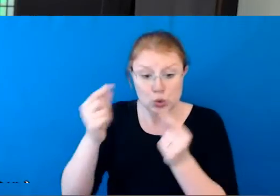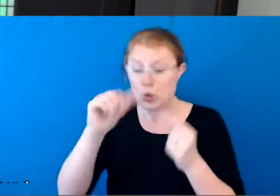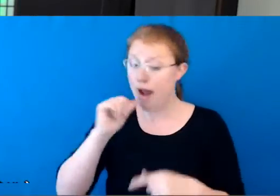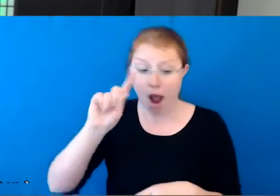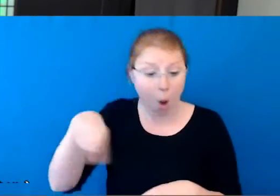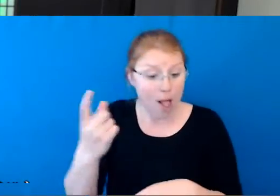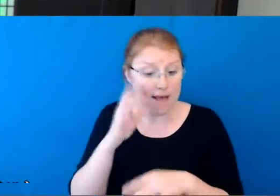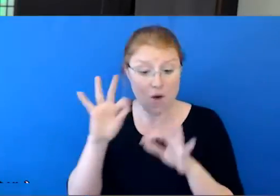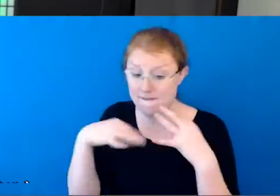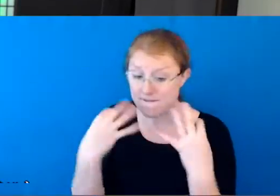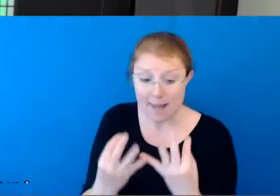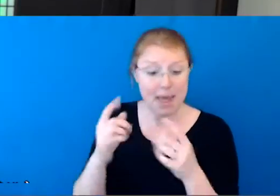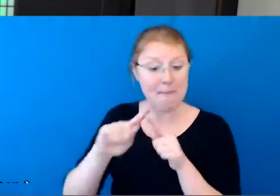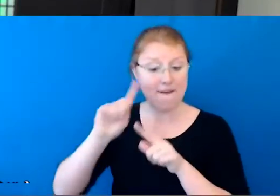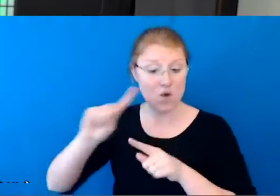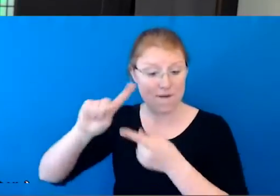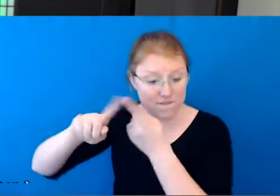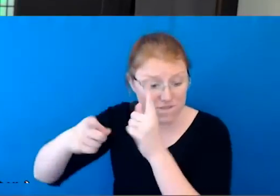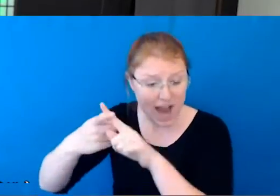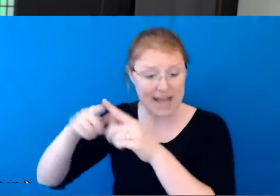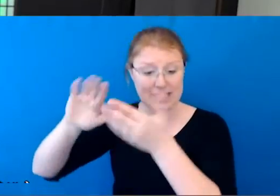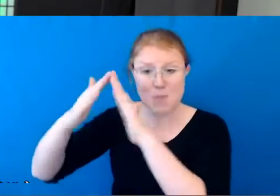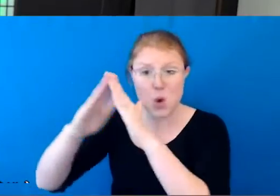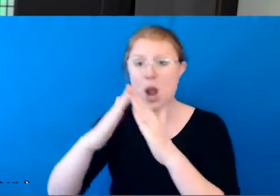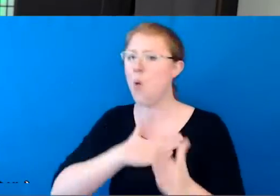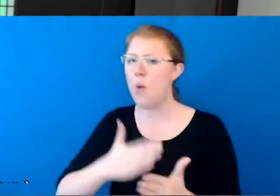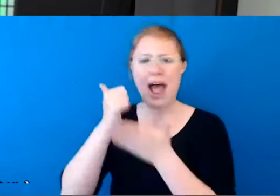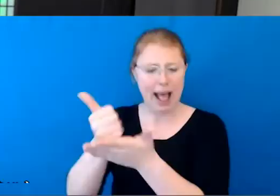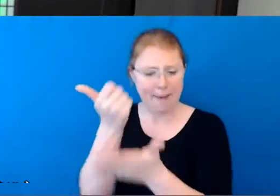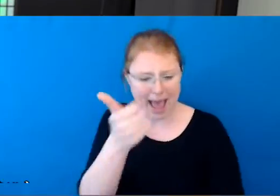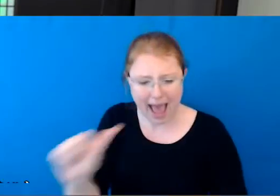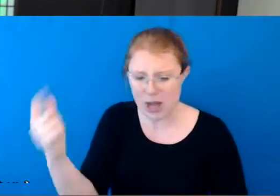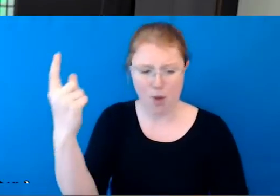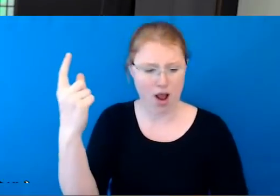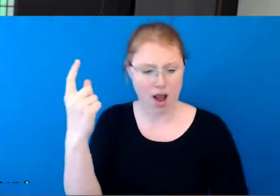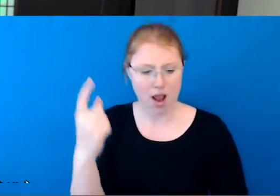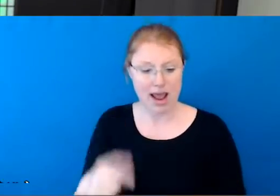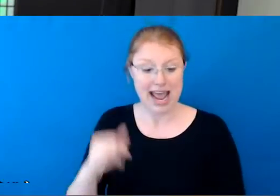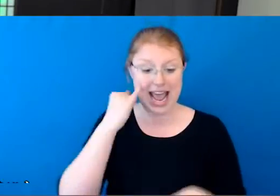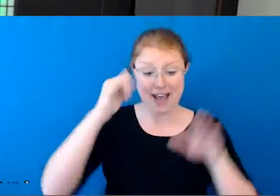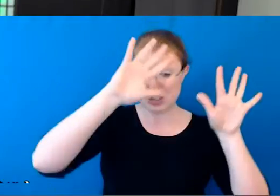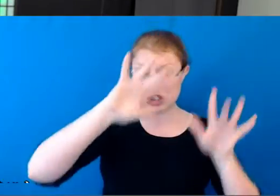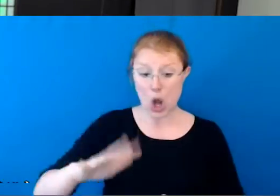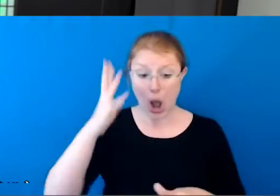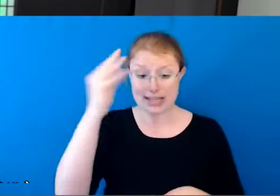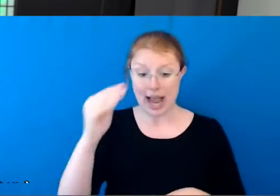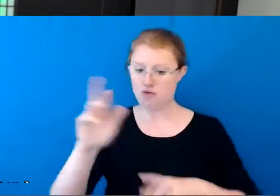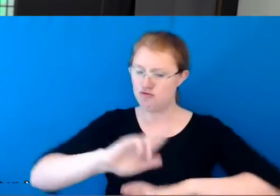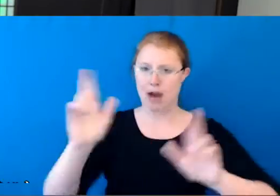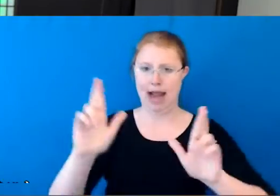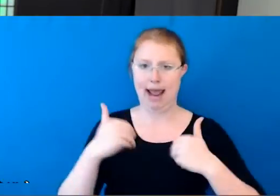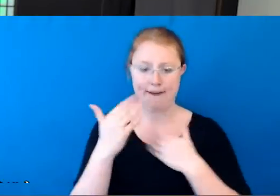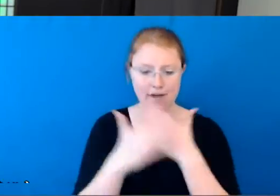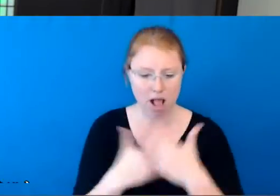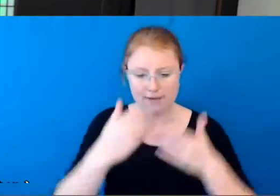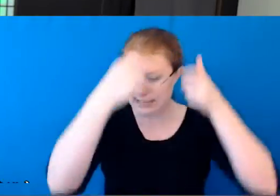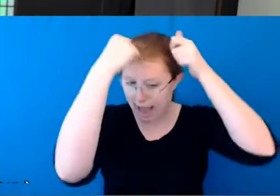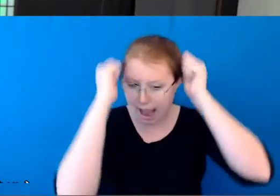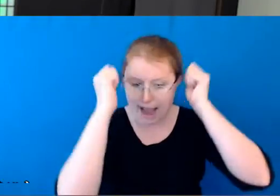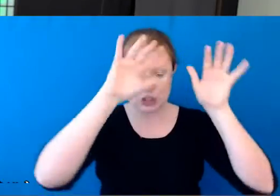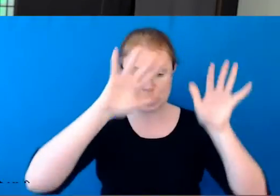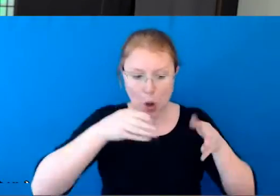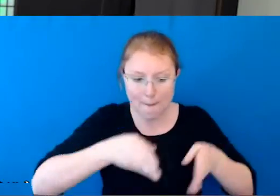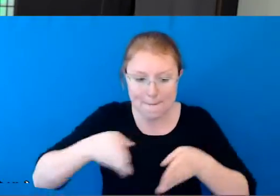clothed in scarlet. She makes coverings for her bed, and she is clothed in fine linen and purple. Her husband is respected at the city